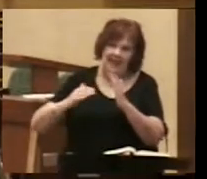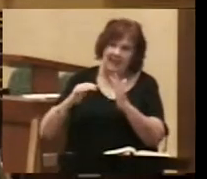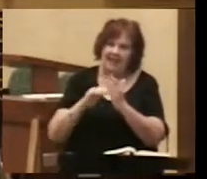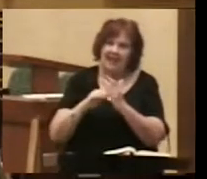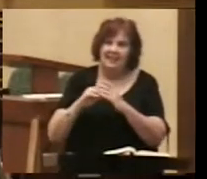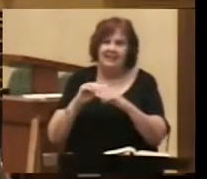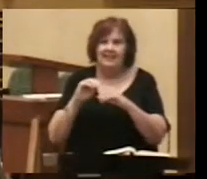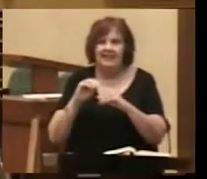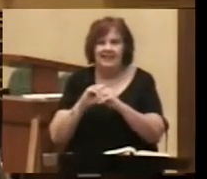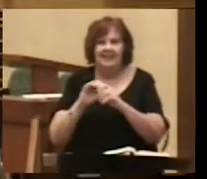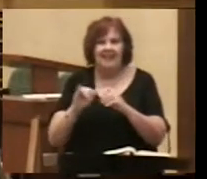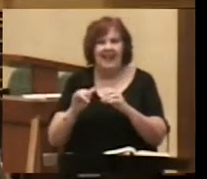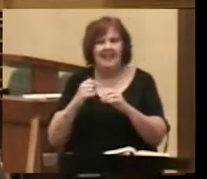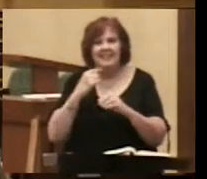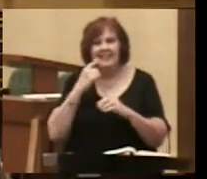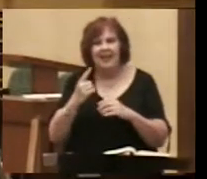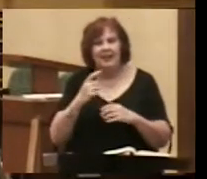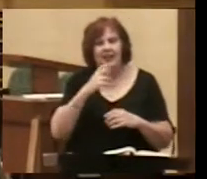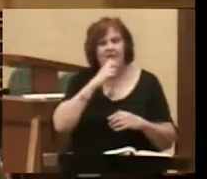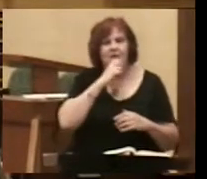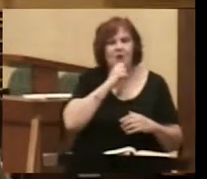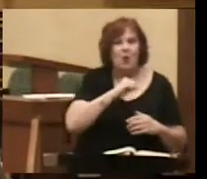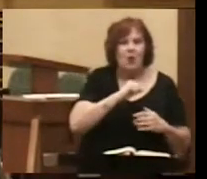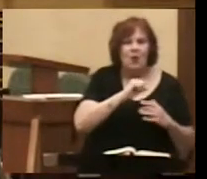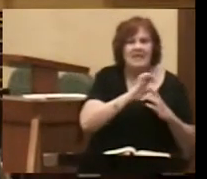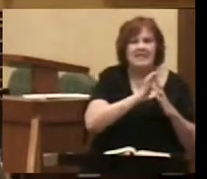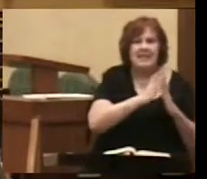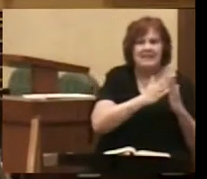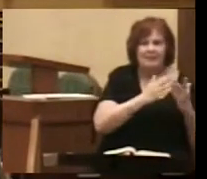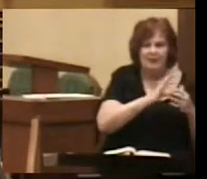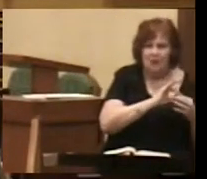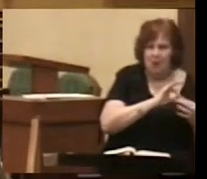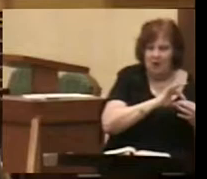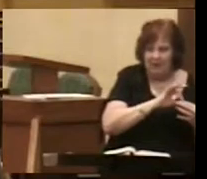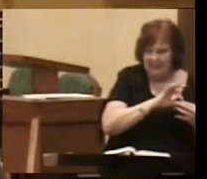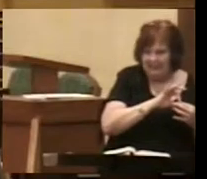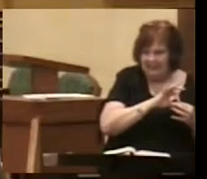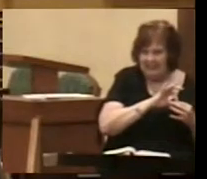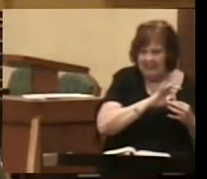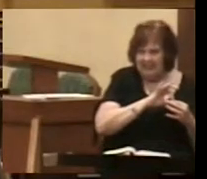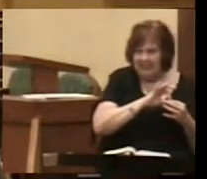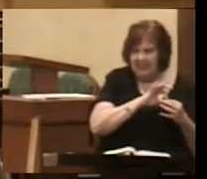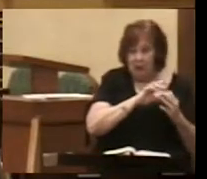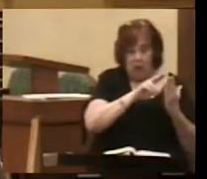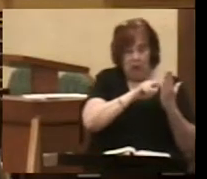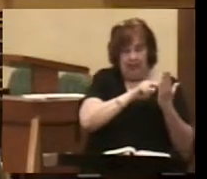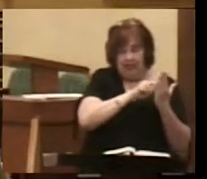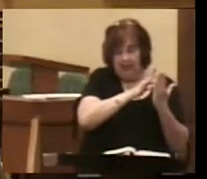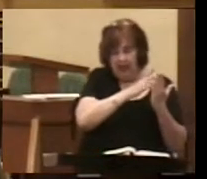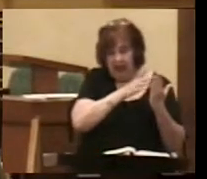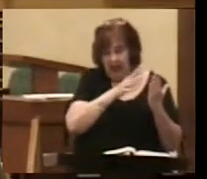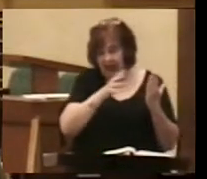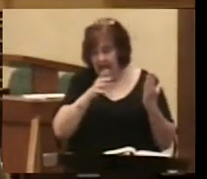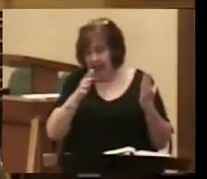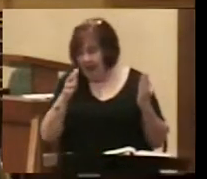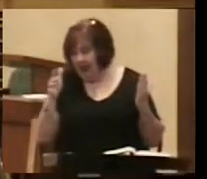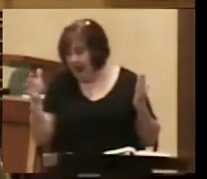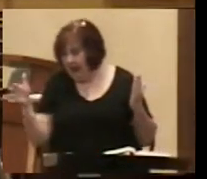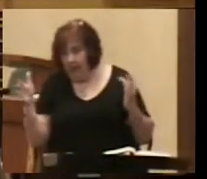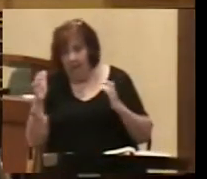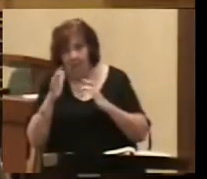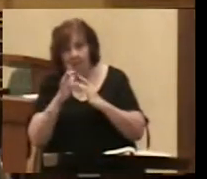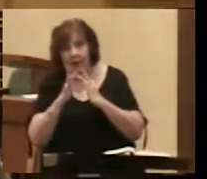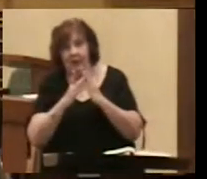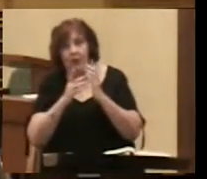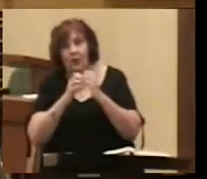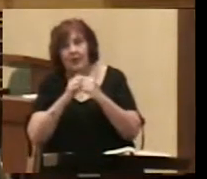telling of Old Testament stories. In fact, reading the entire Bible with glasses that have